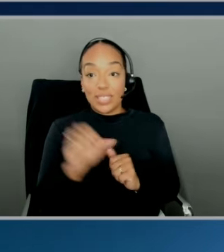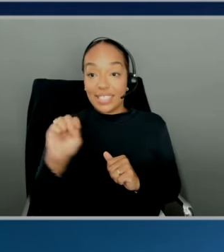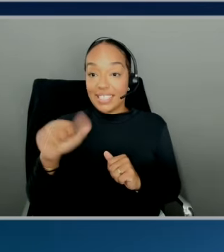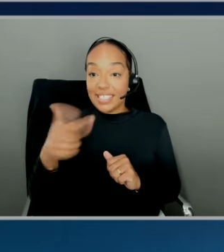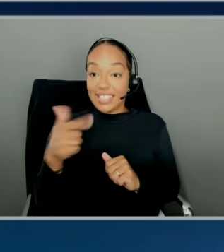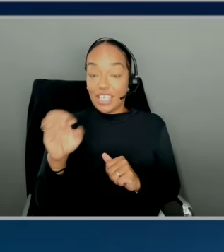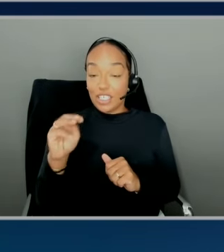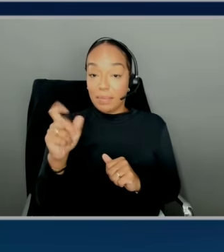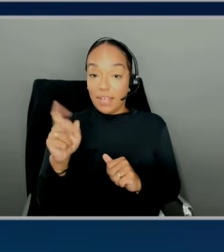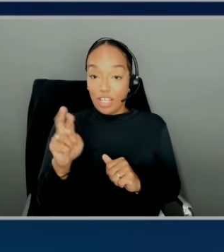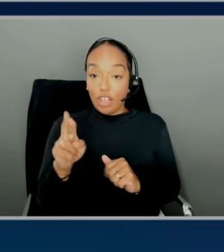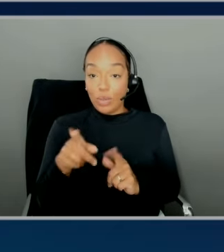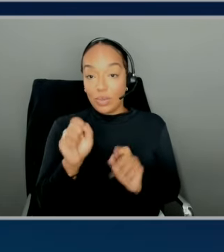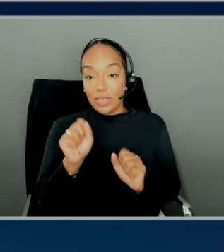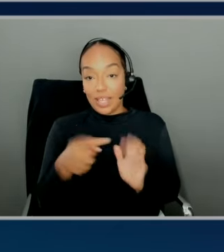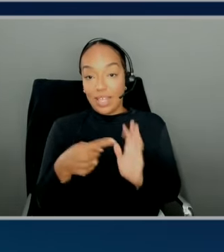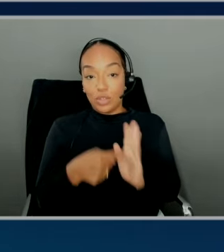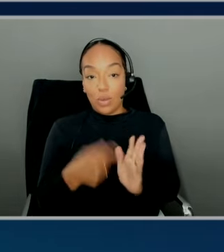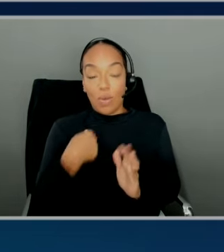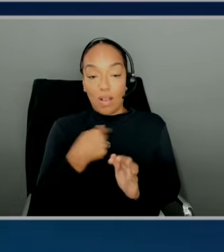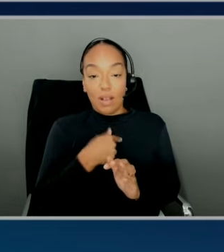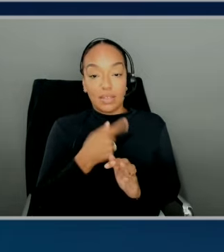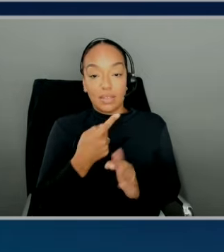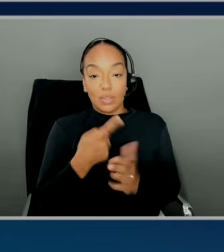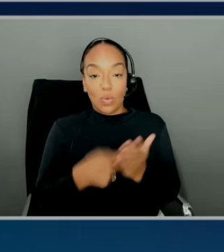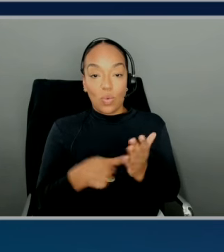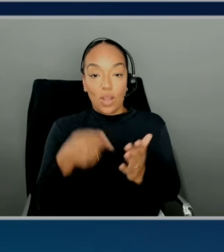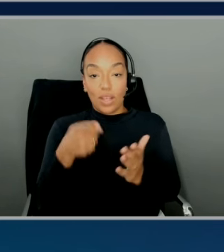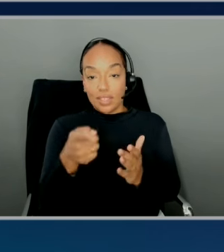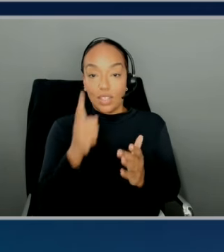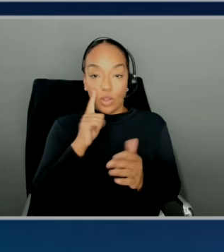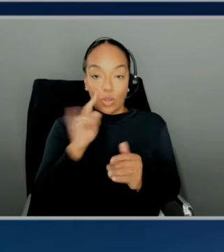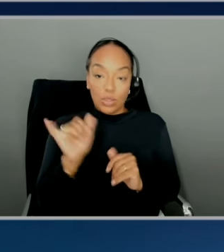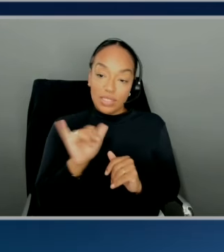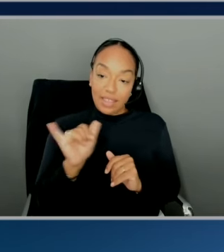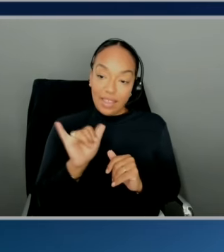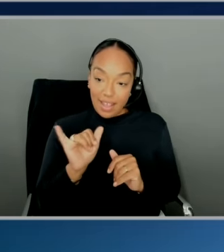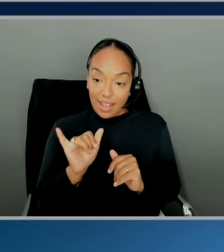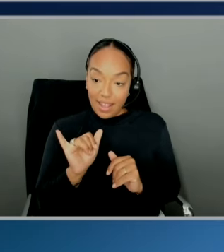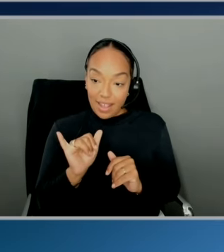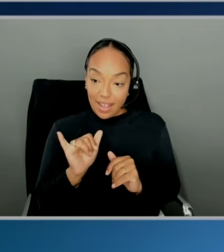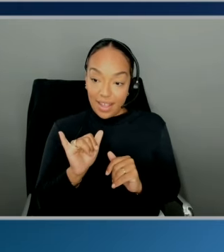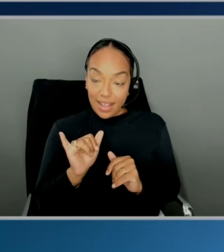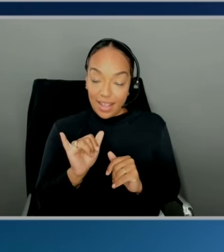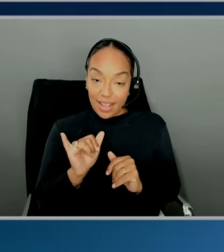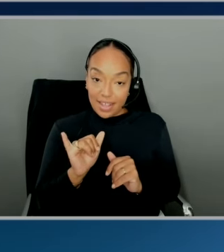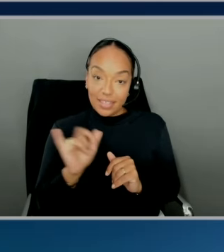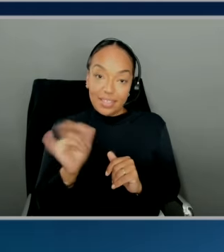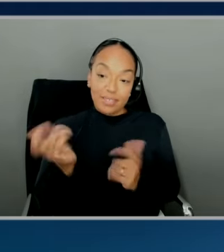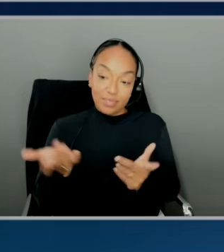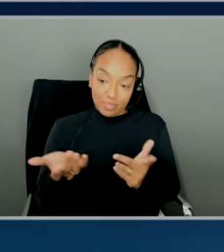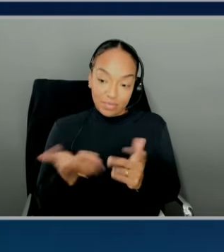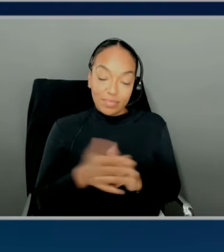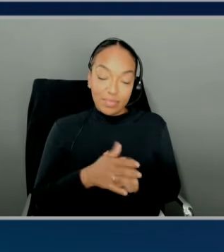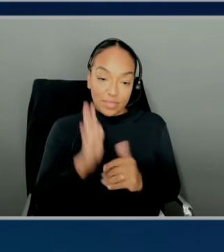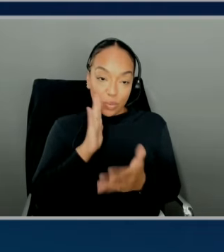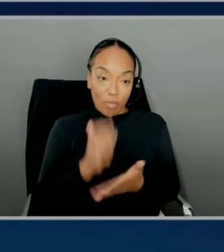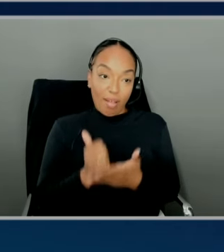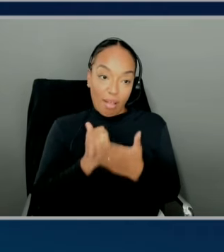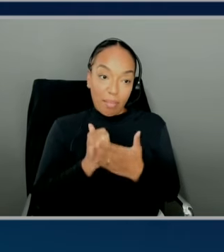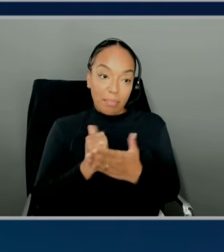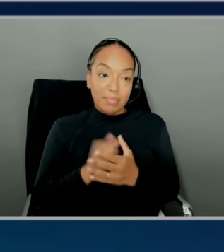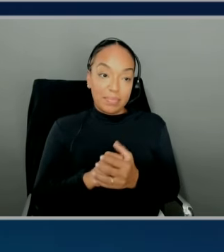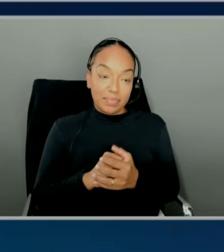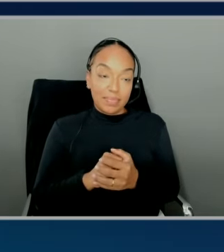us some of what SageMaker Studio looks like also in addition to. That would be helpful. Yeah, give us some context. Never once